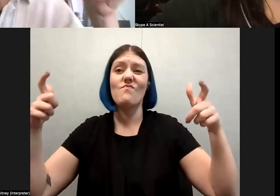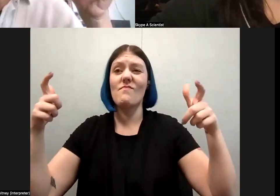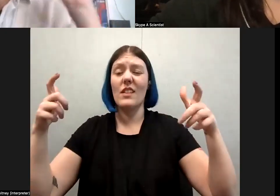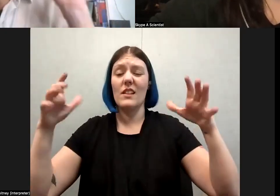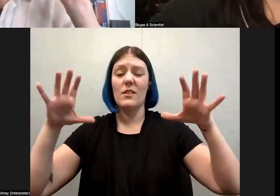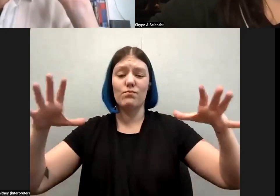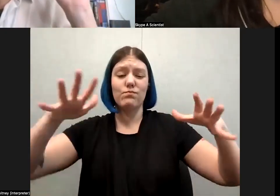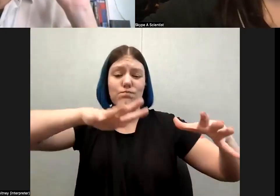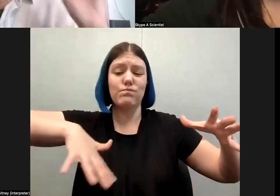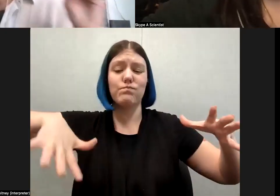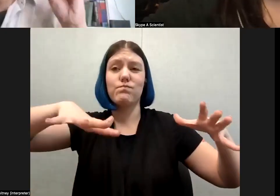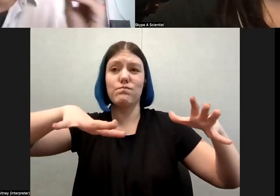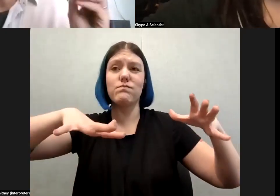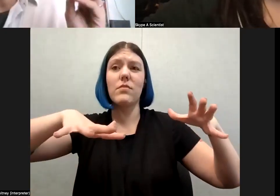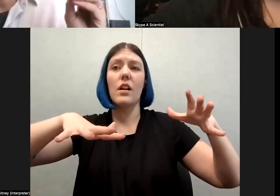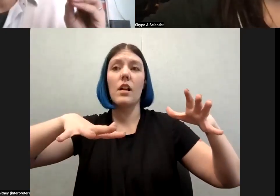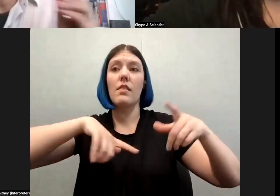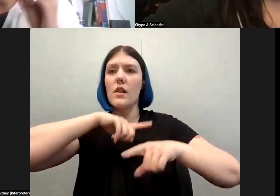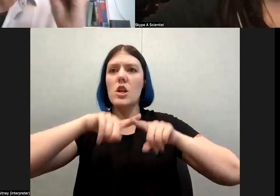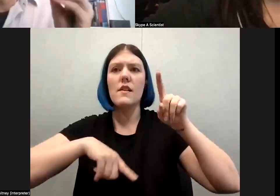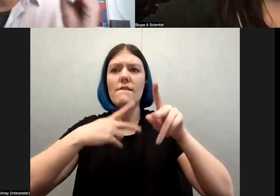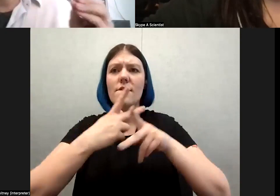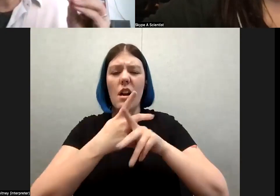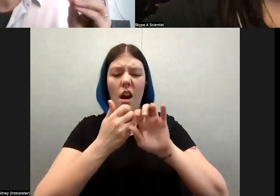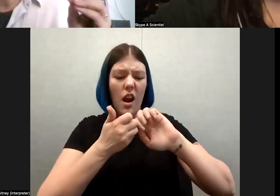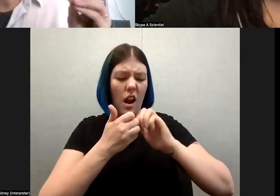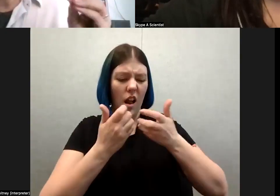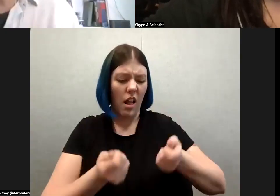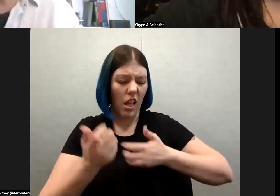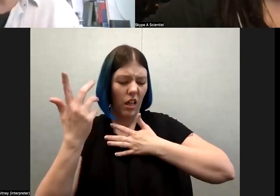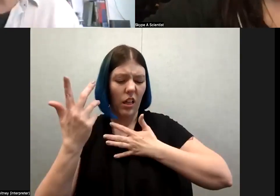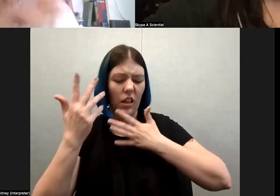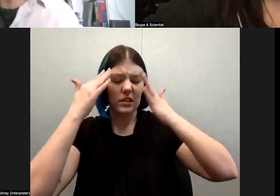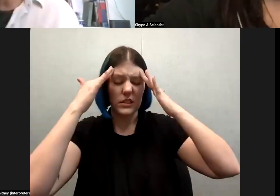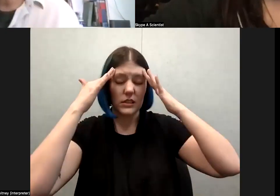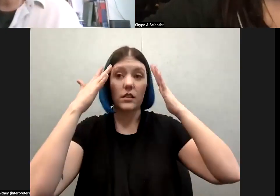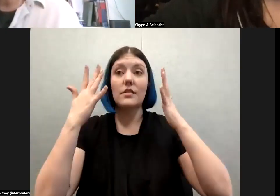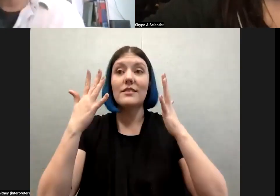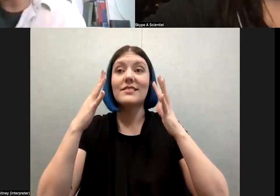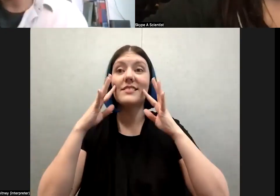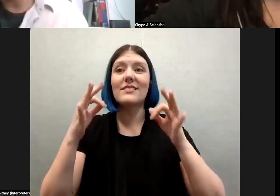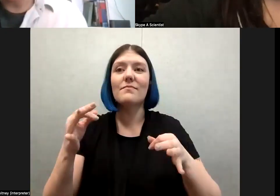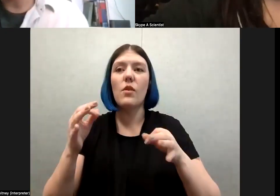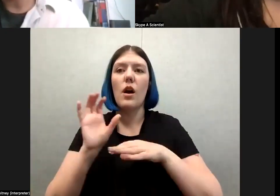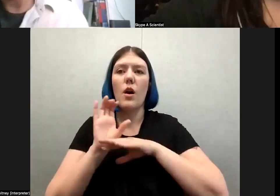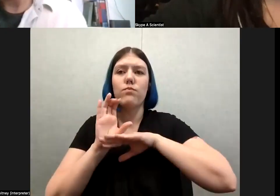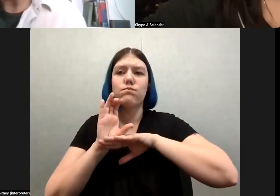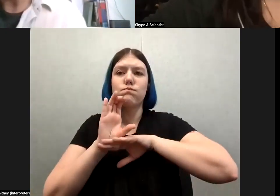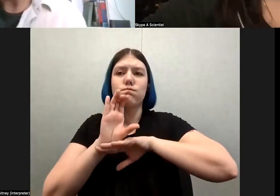red pepper, and they could not figure out how to get rid of it. It was such a huge problem. They ended up bulldozing the entire